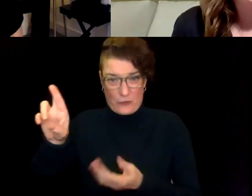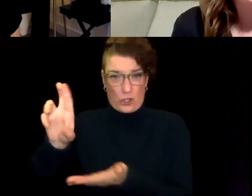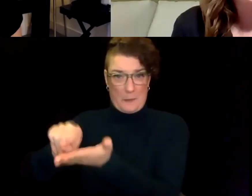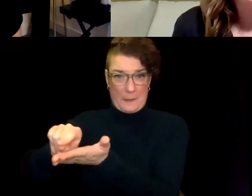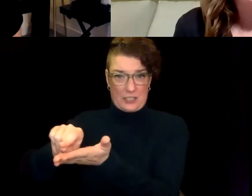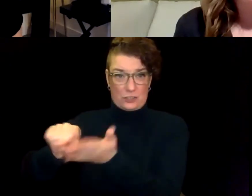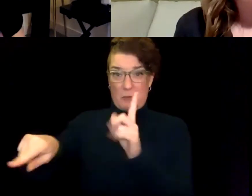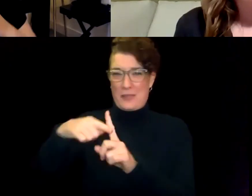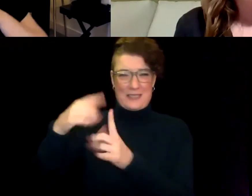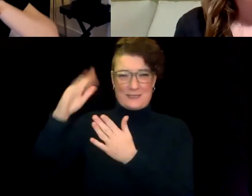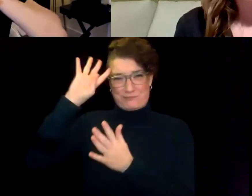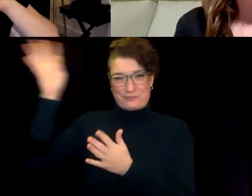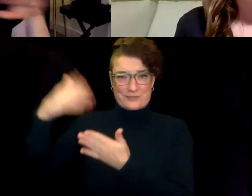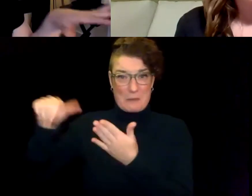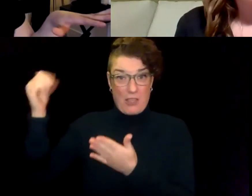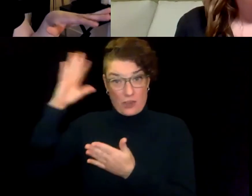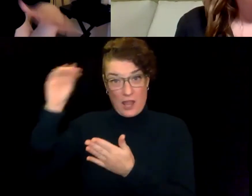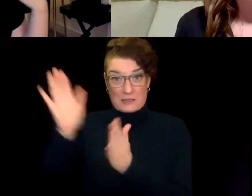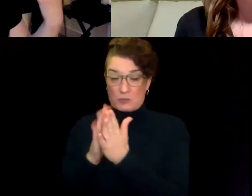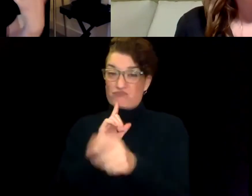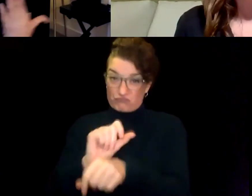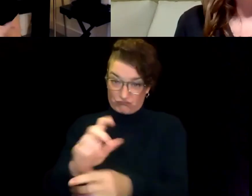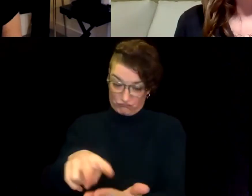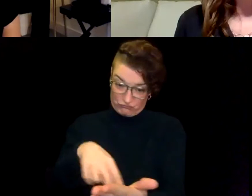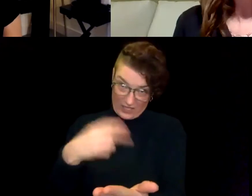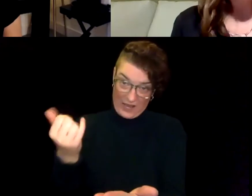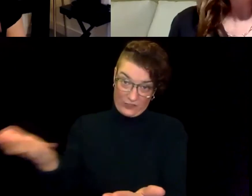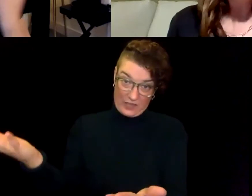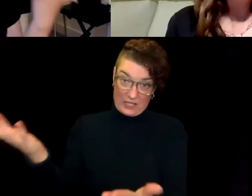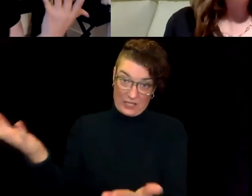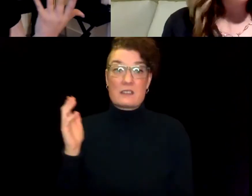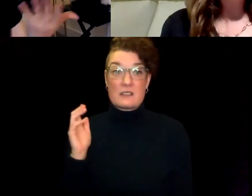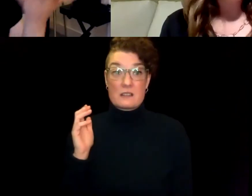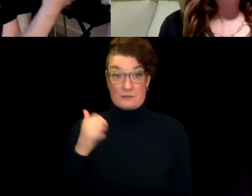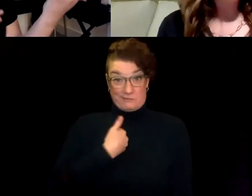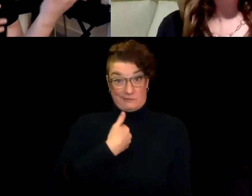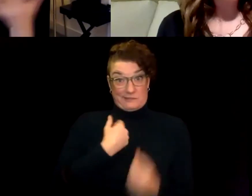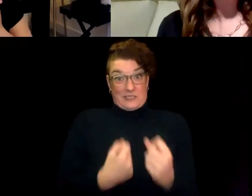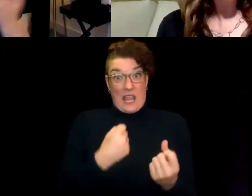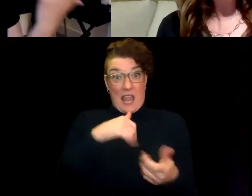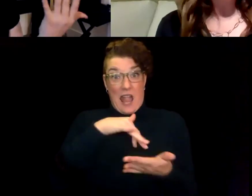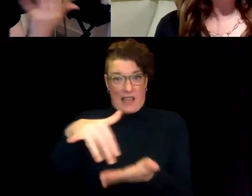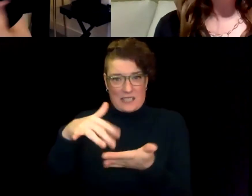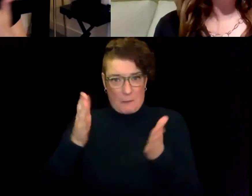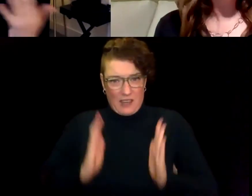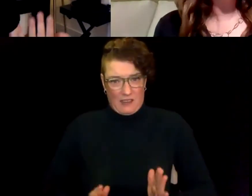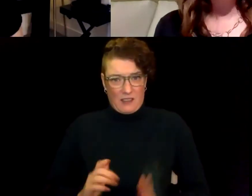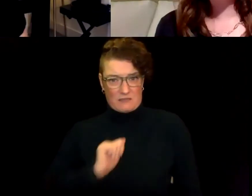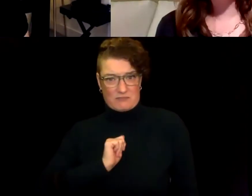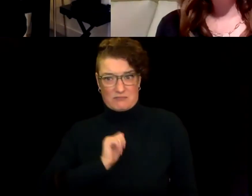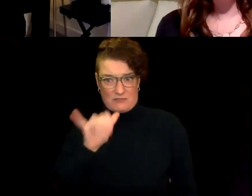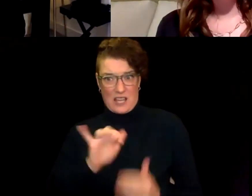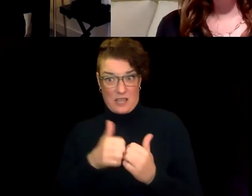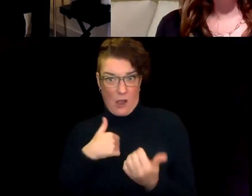plus some guy's book. Like I read everything because that's how as an academic, I was an academic, that's how I approach learning